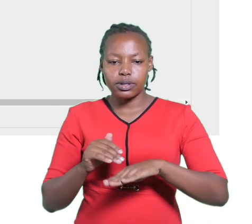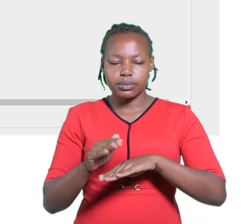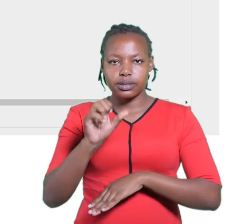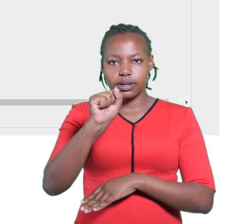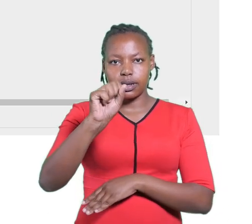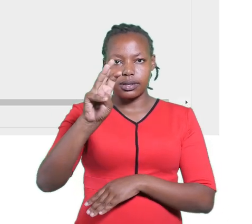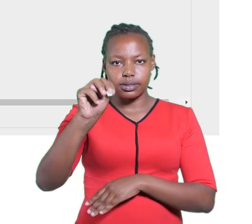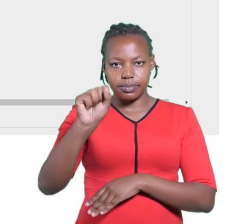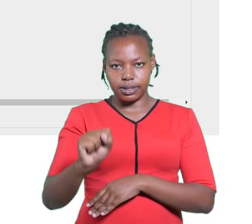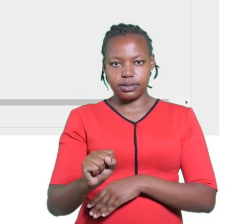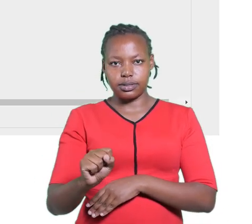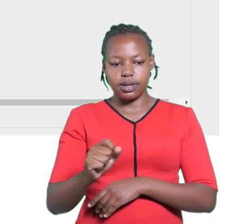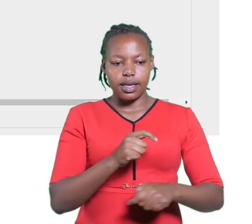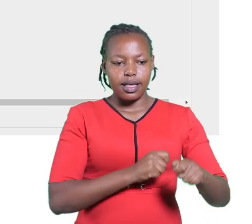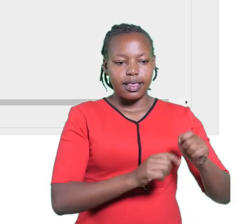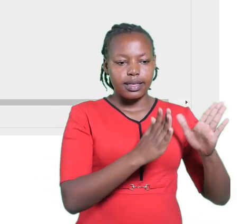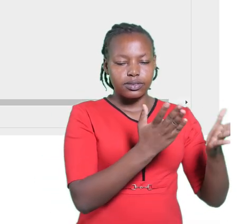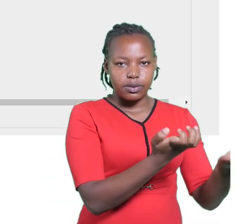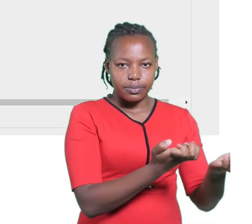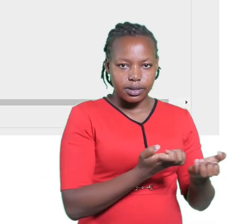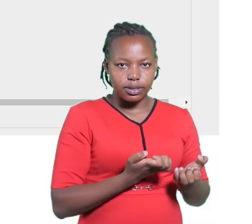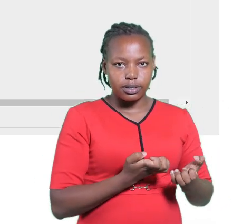should submit the previous logbook.